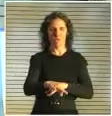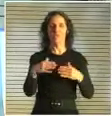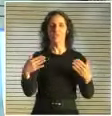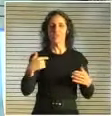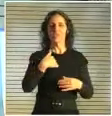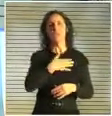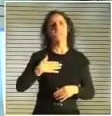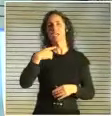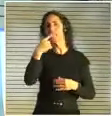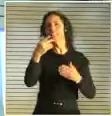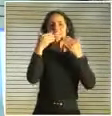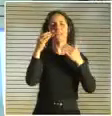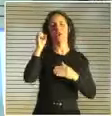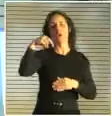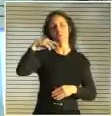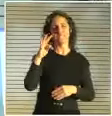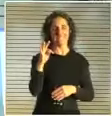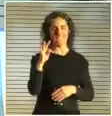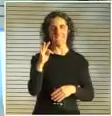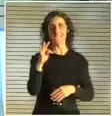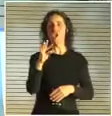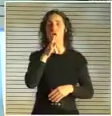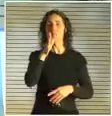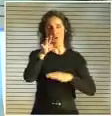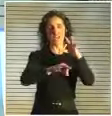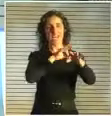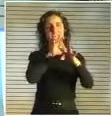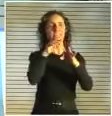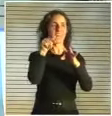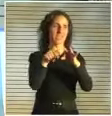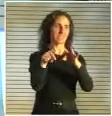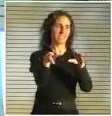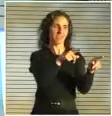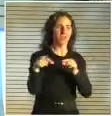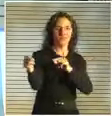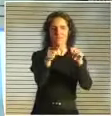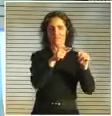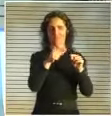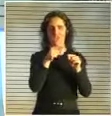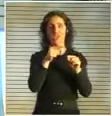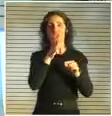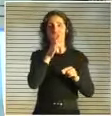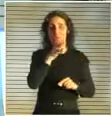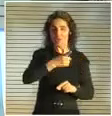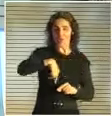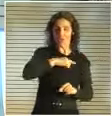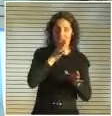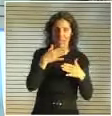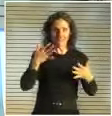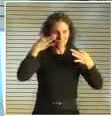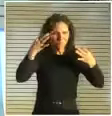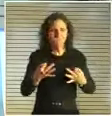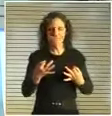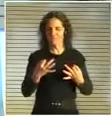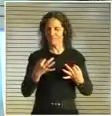destination conversation, because there's no question we are at that critical tipping point right now where we have to make a difference. We heard